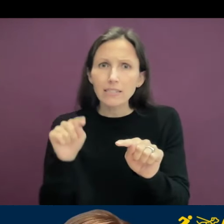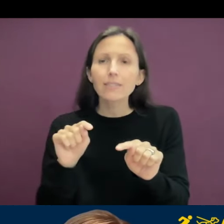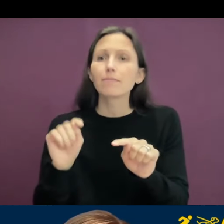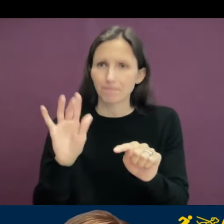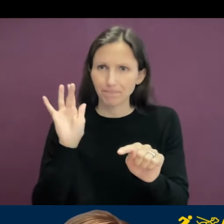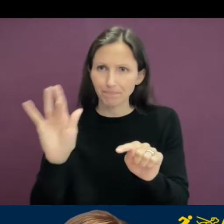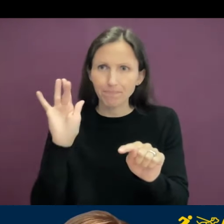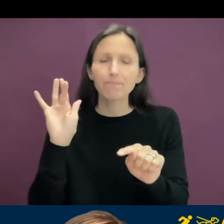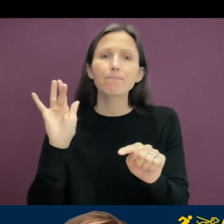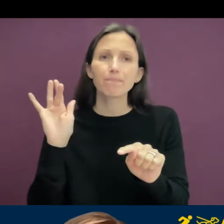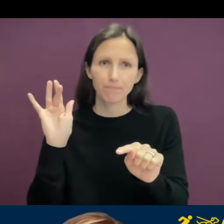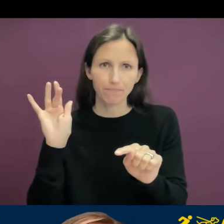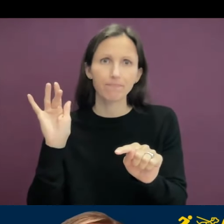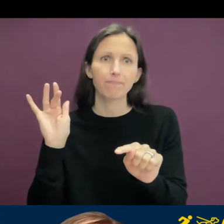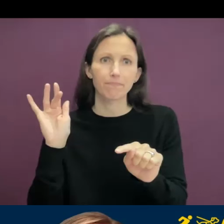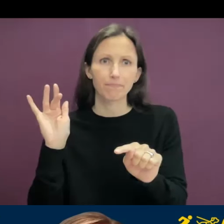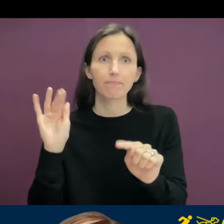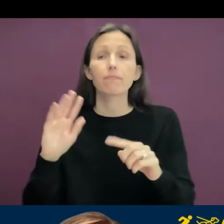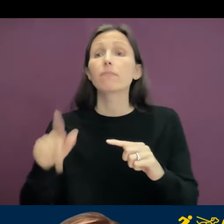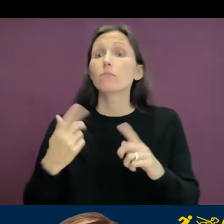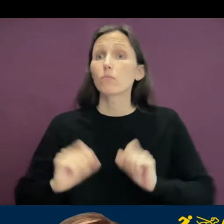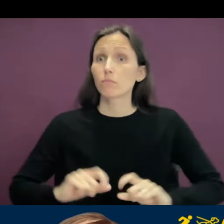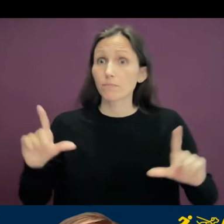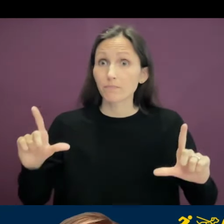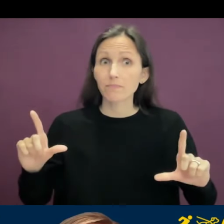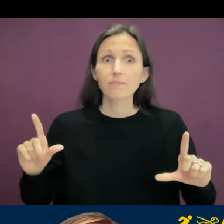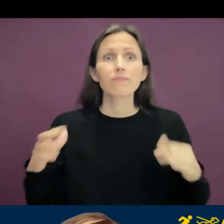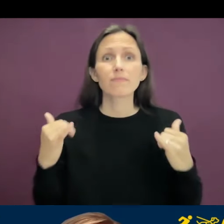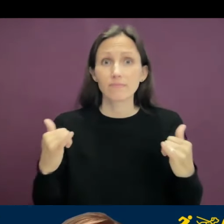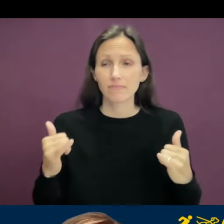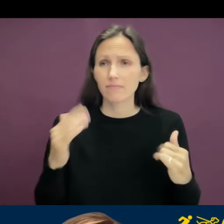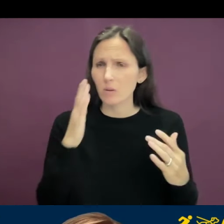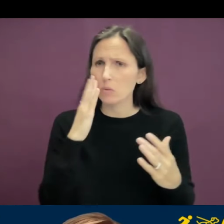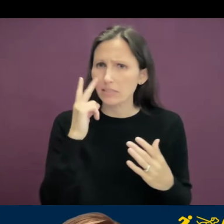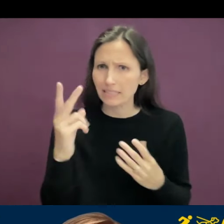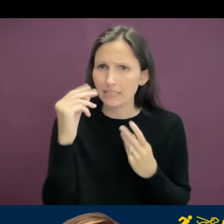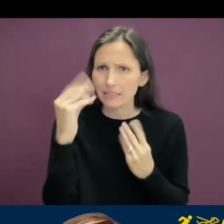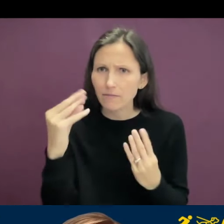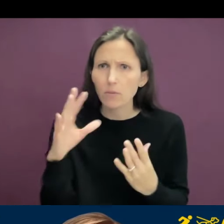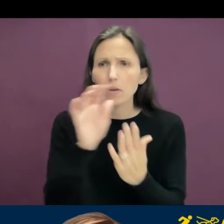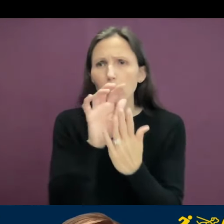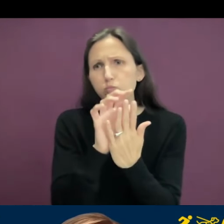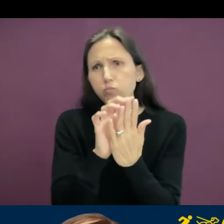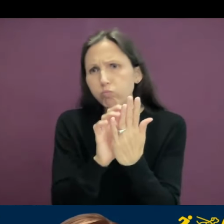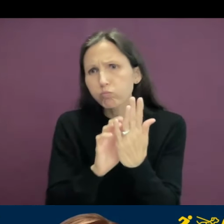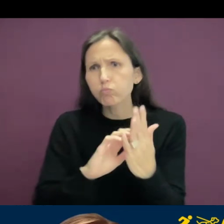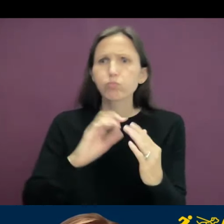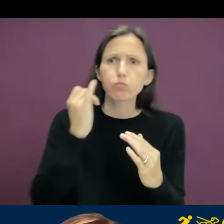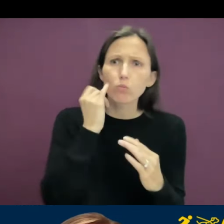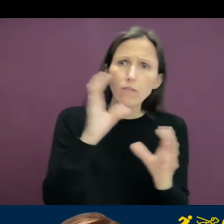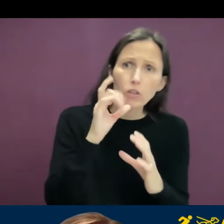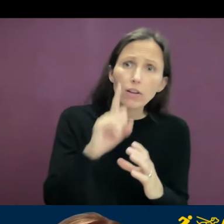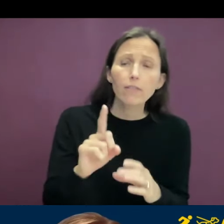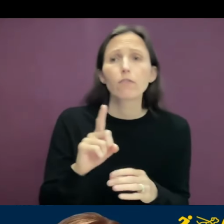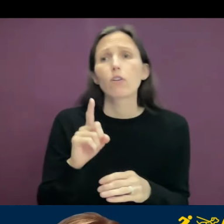link. Now, when this opens up, it's going to give us some information about if we're looking for information on